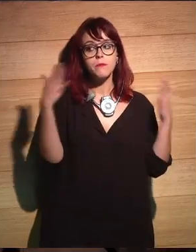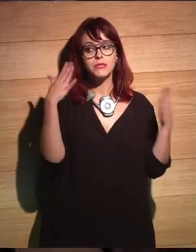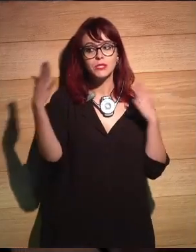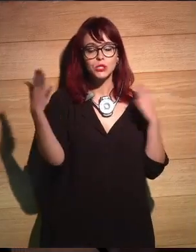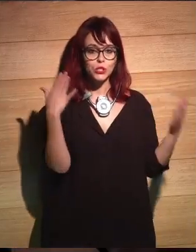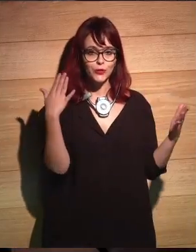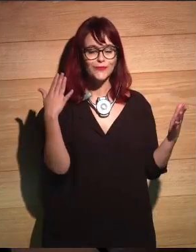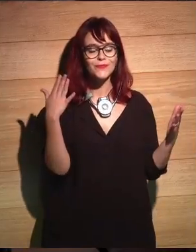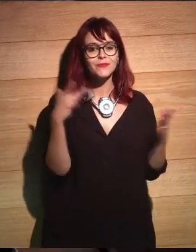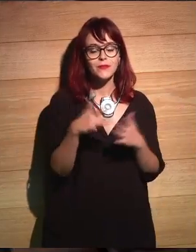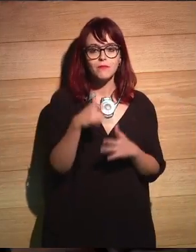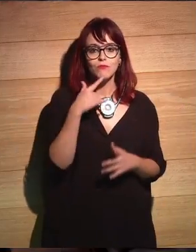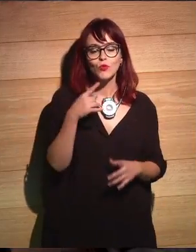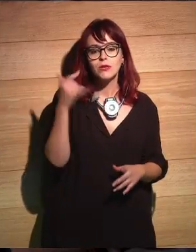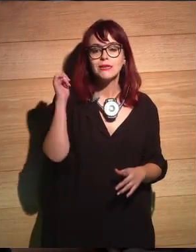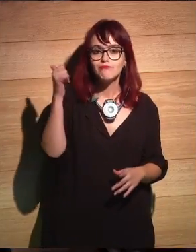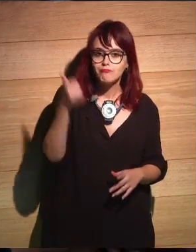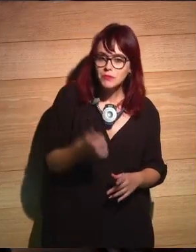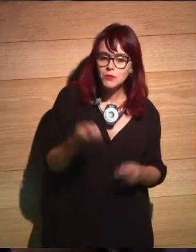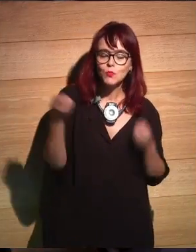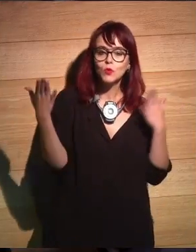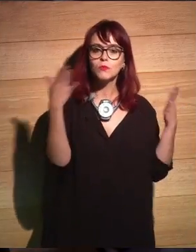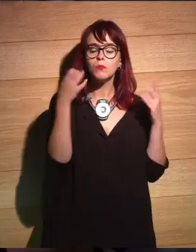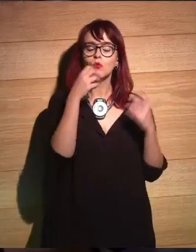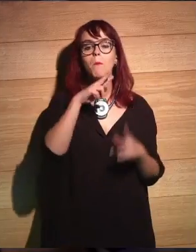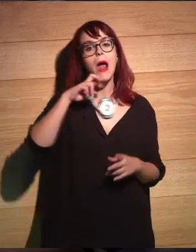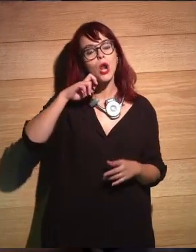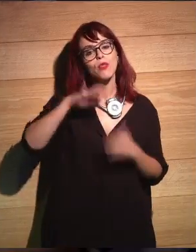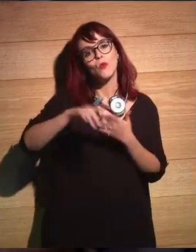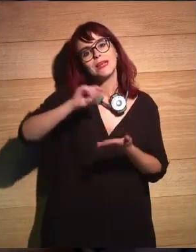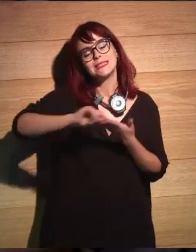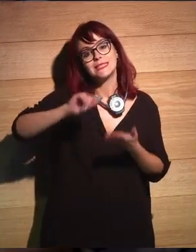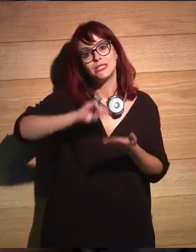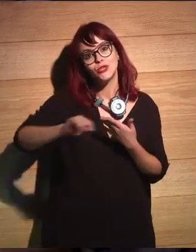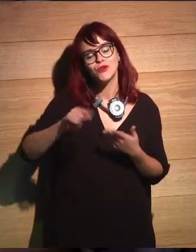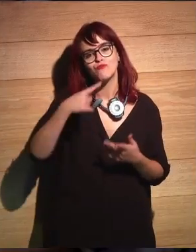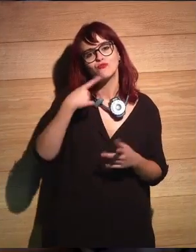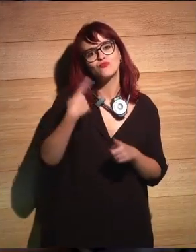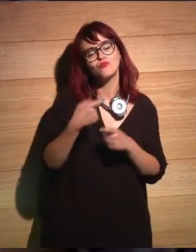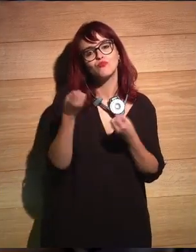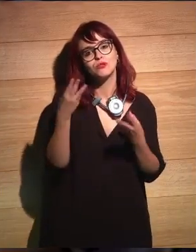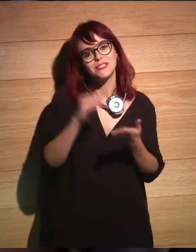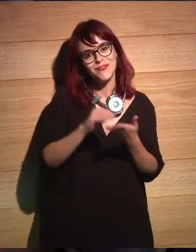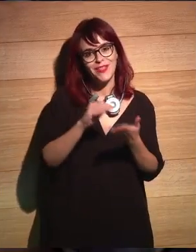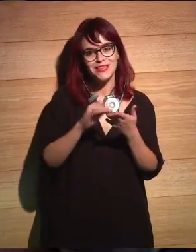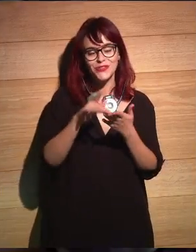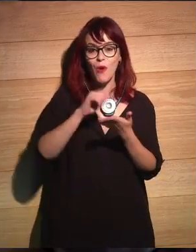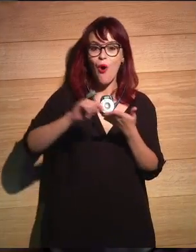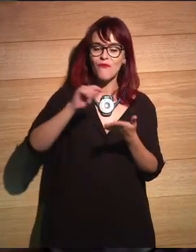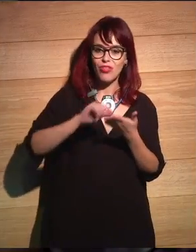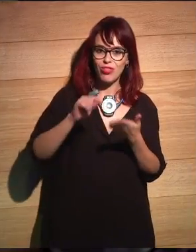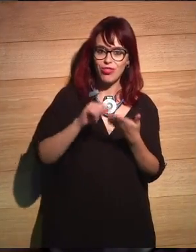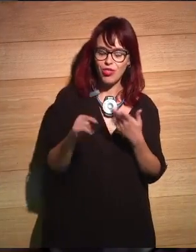reality in a very rich dimension. And I think that is the value of a writer. It has a